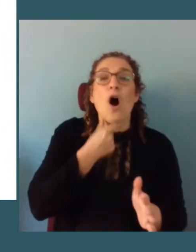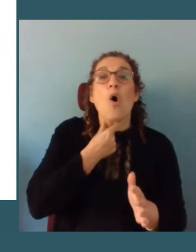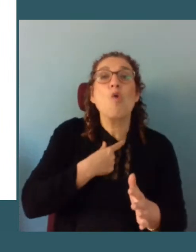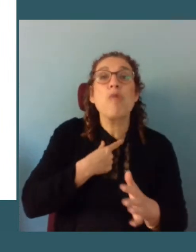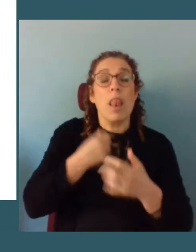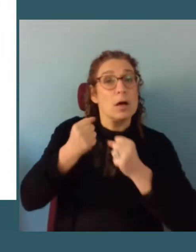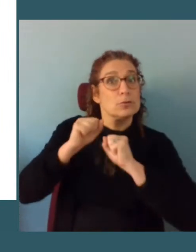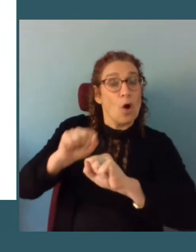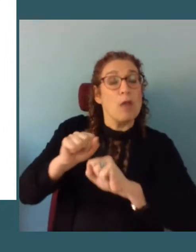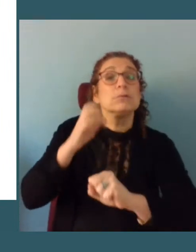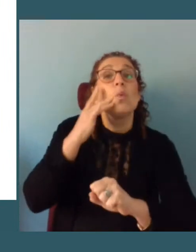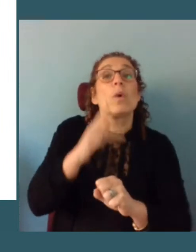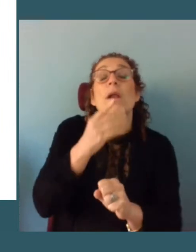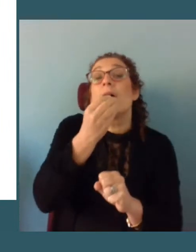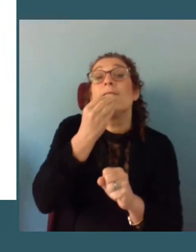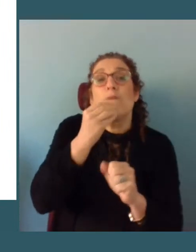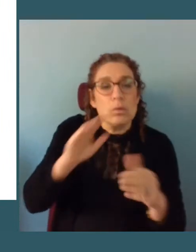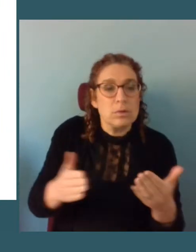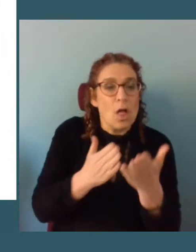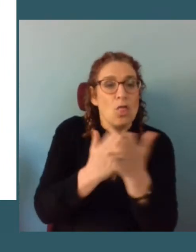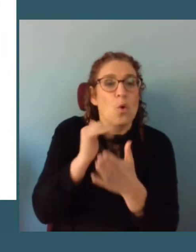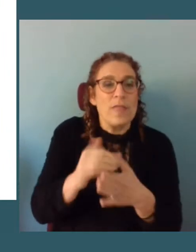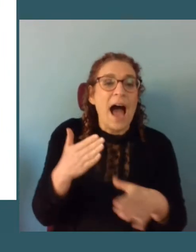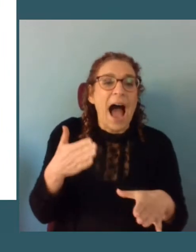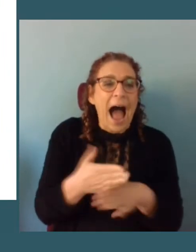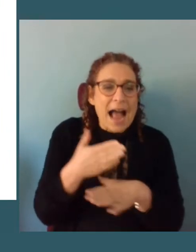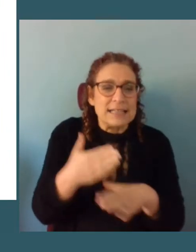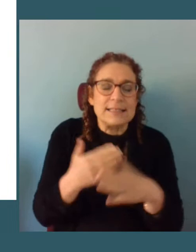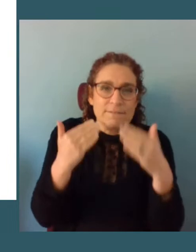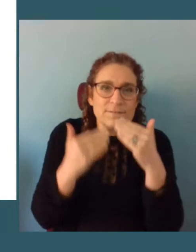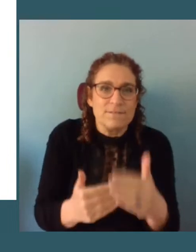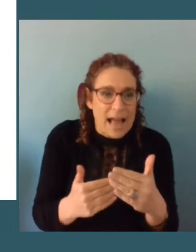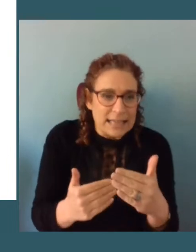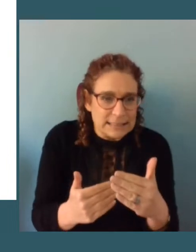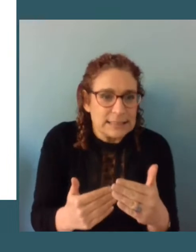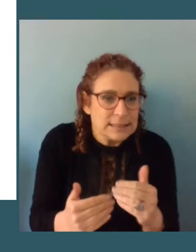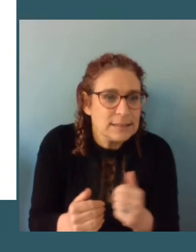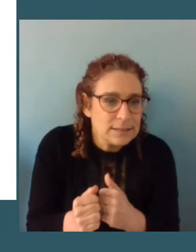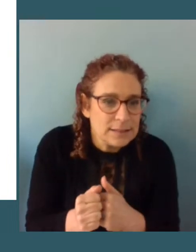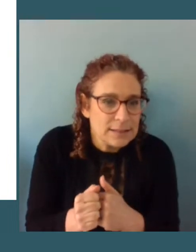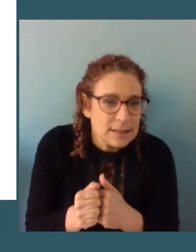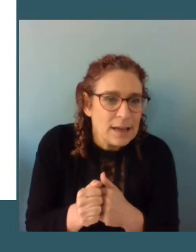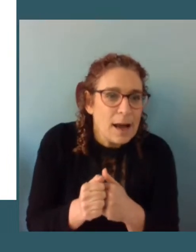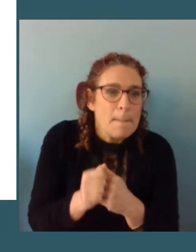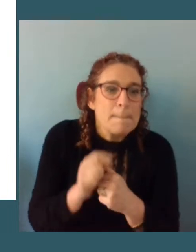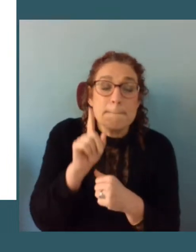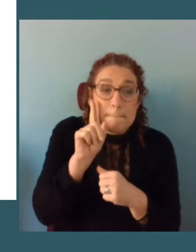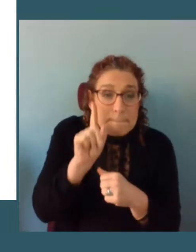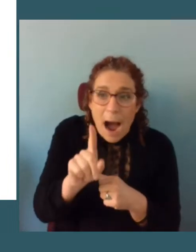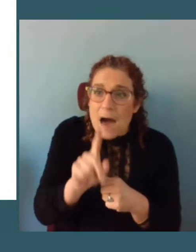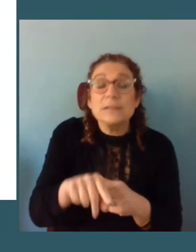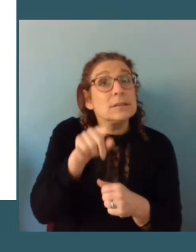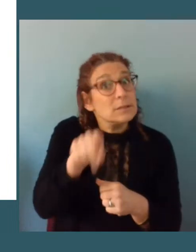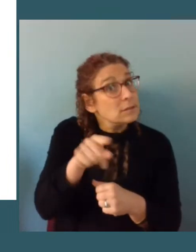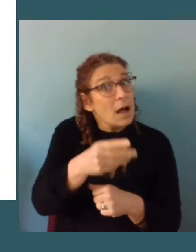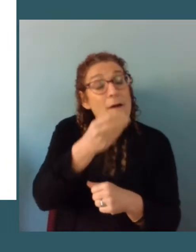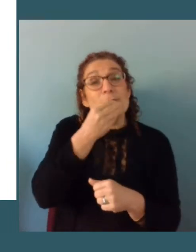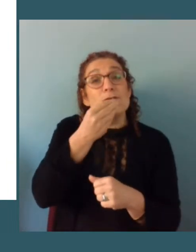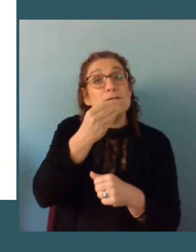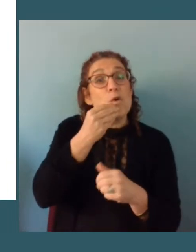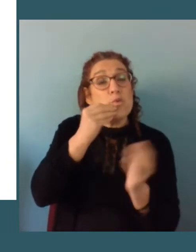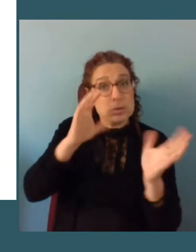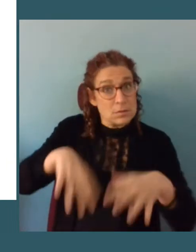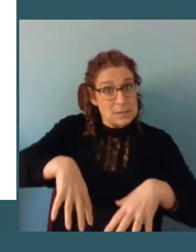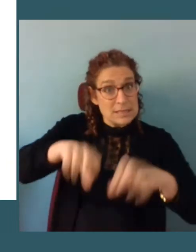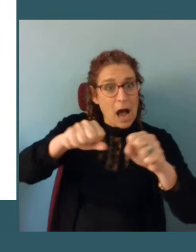the intestinal active phase, which is the resorptive phase. But if the food is introduced at resting